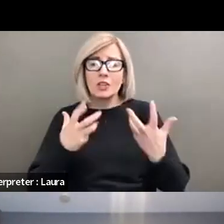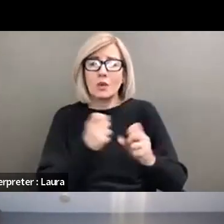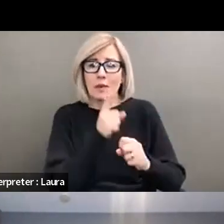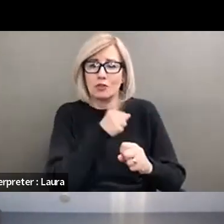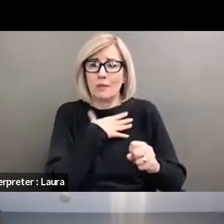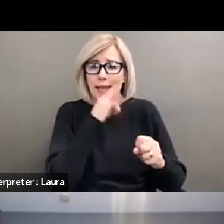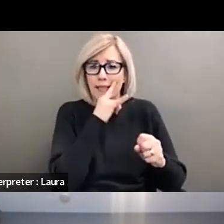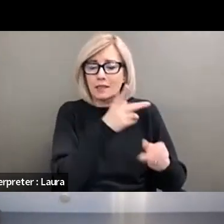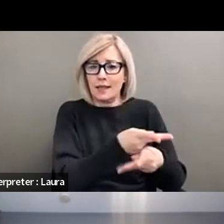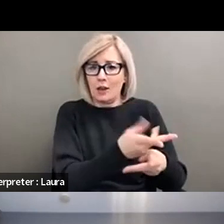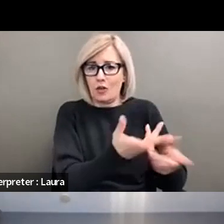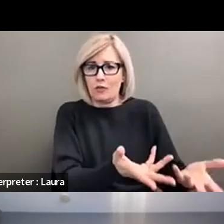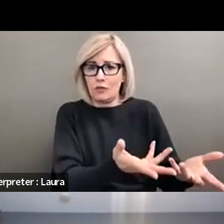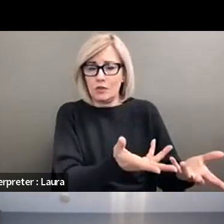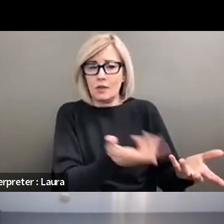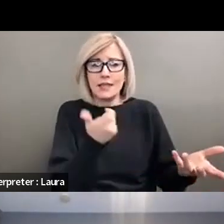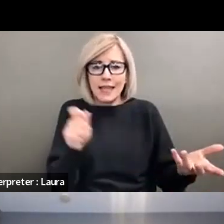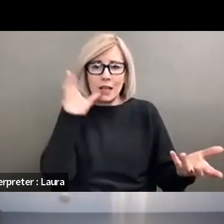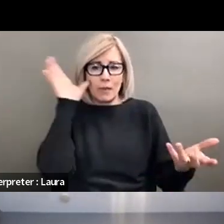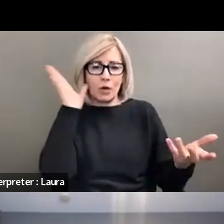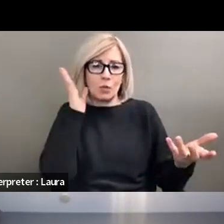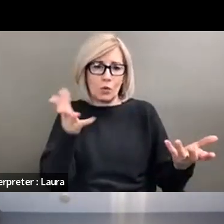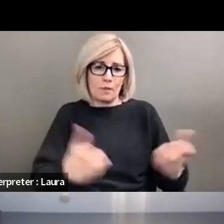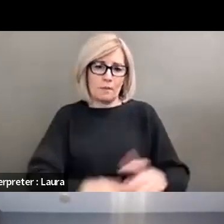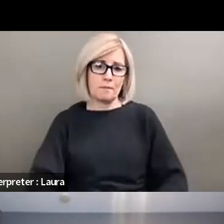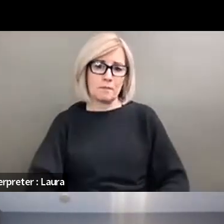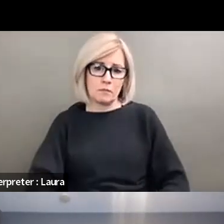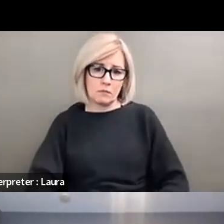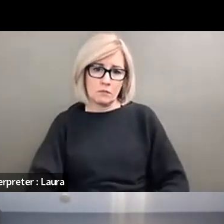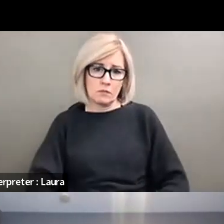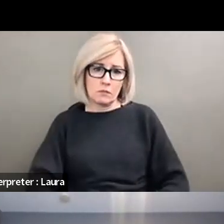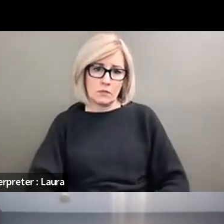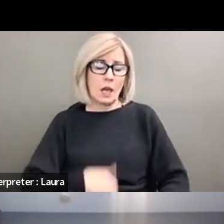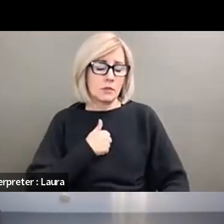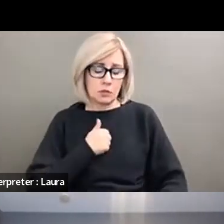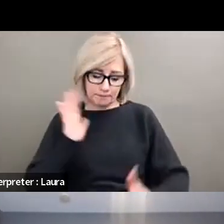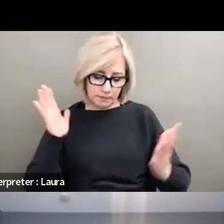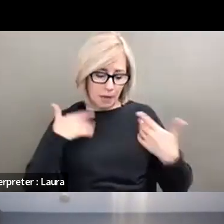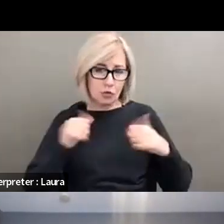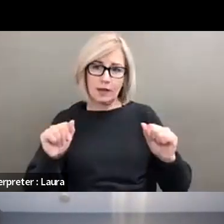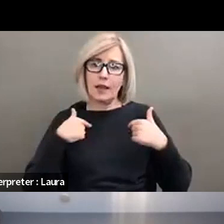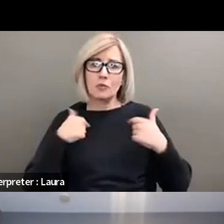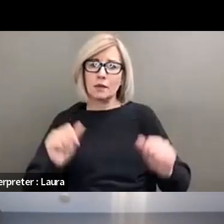taken care of, as any parent would. So sorry, that's where I'm at. I'm trying.